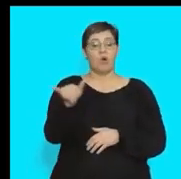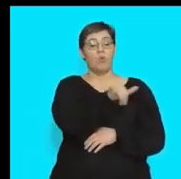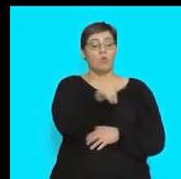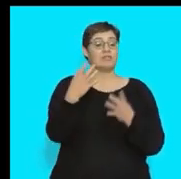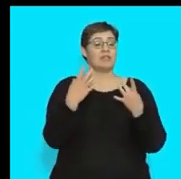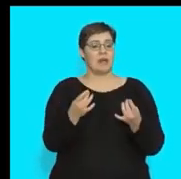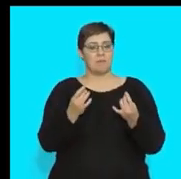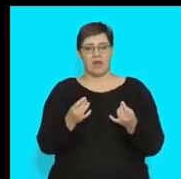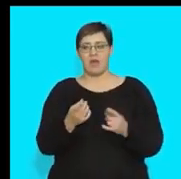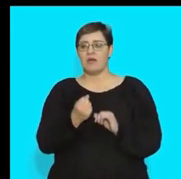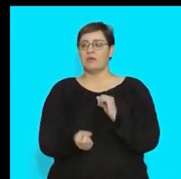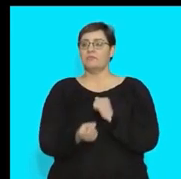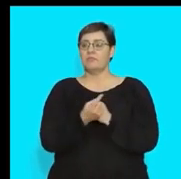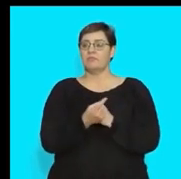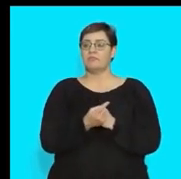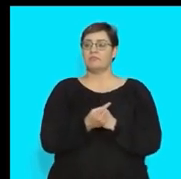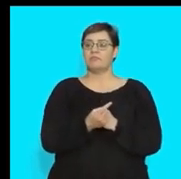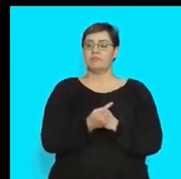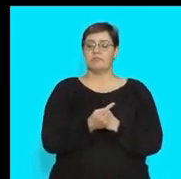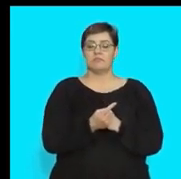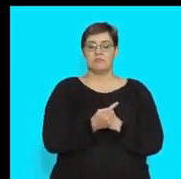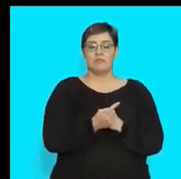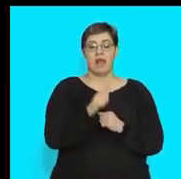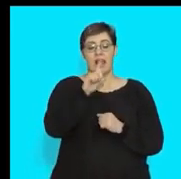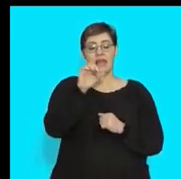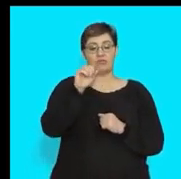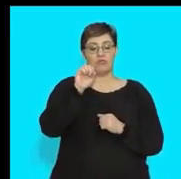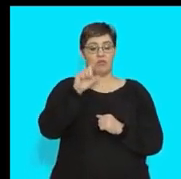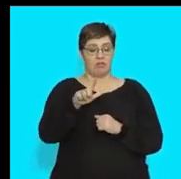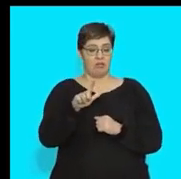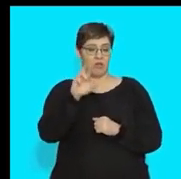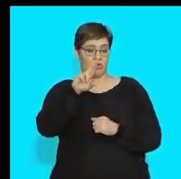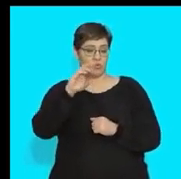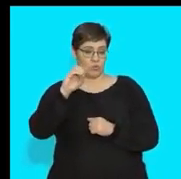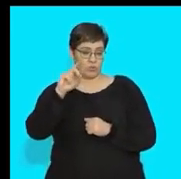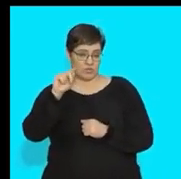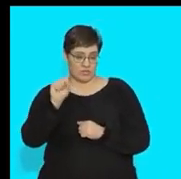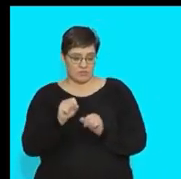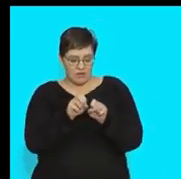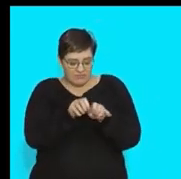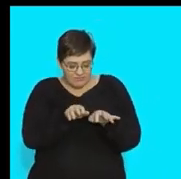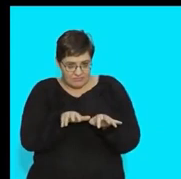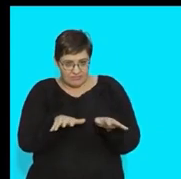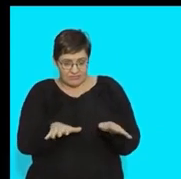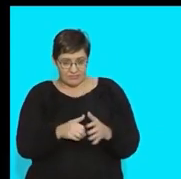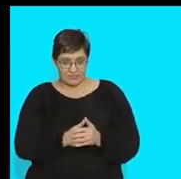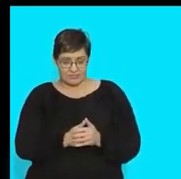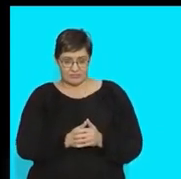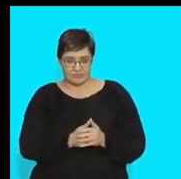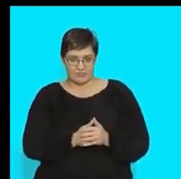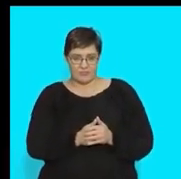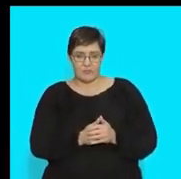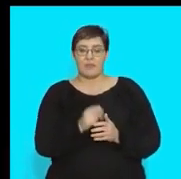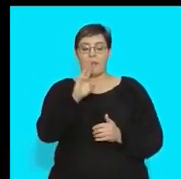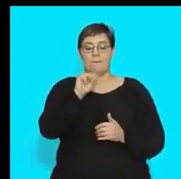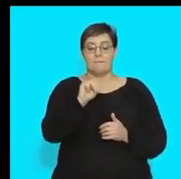Which number gives rise to lateral roots? Now your lateral roots, all right, is going to